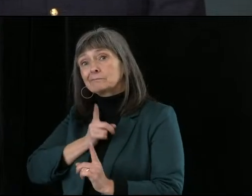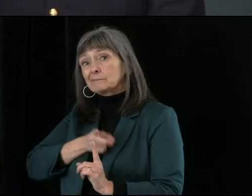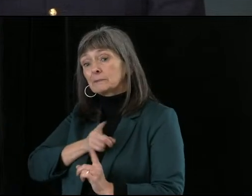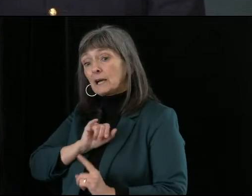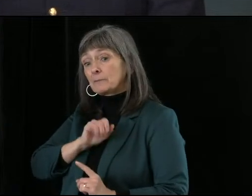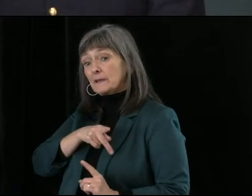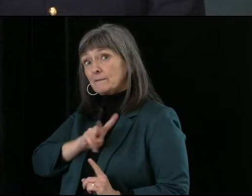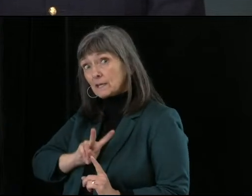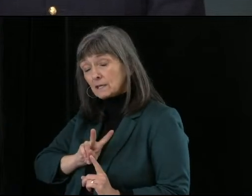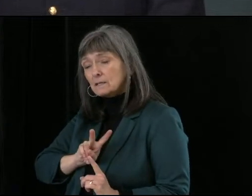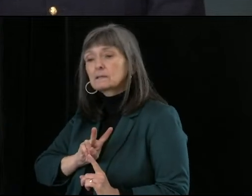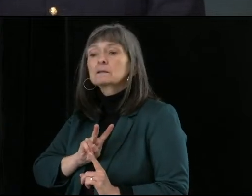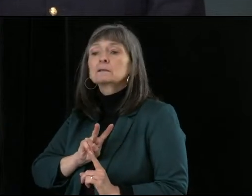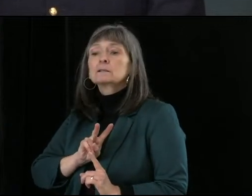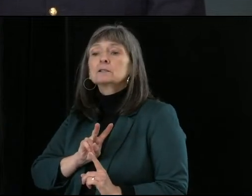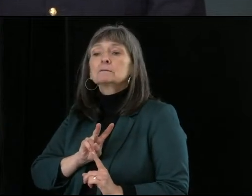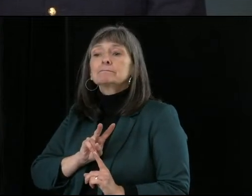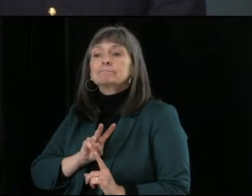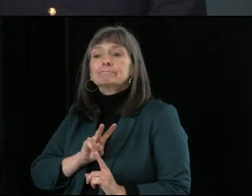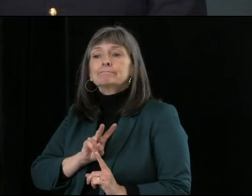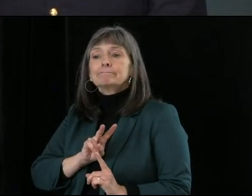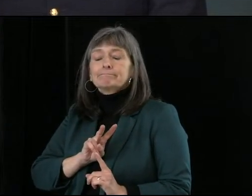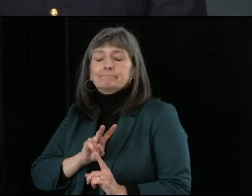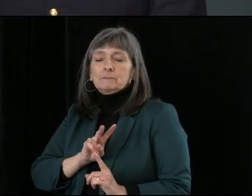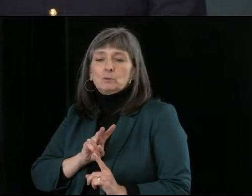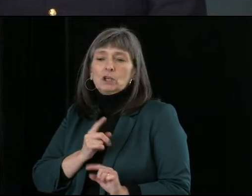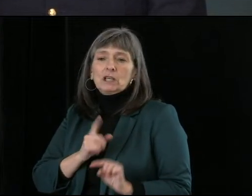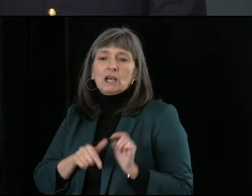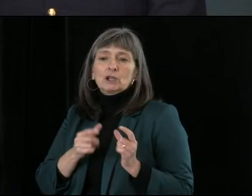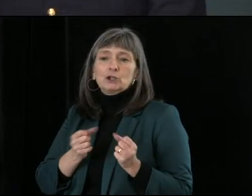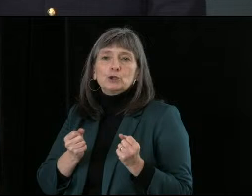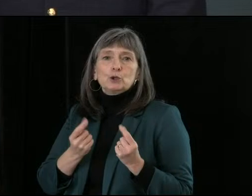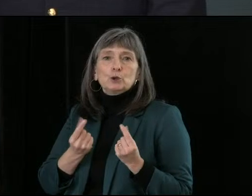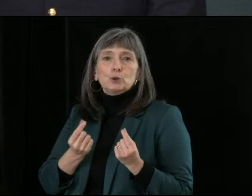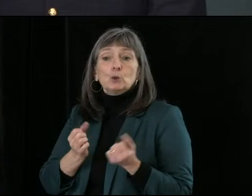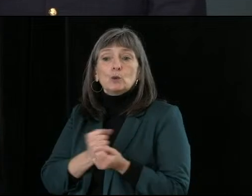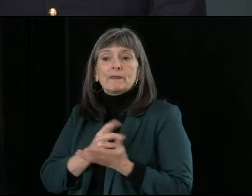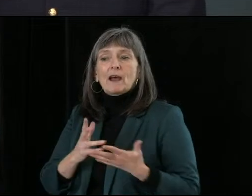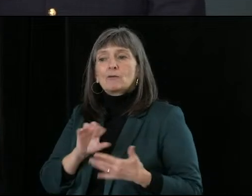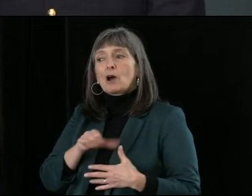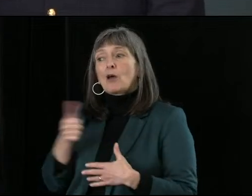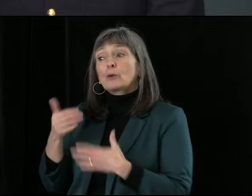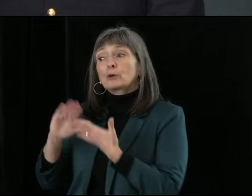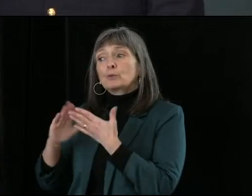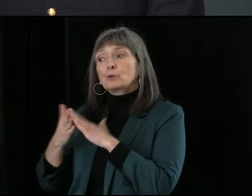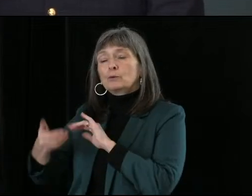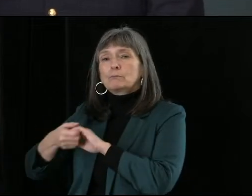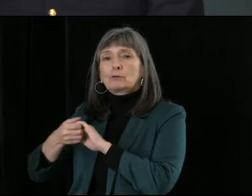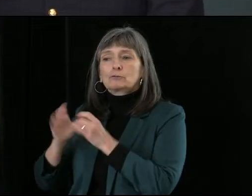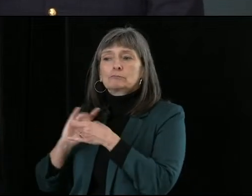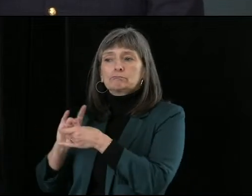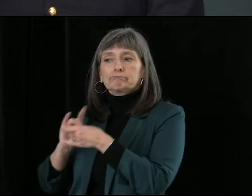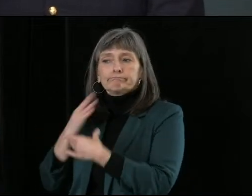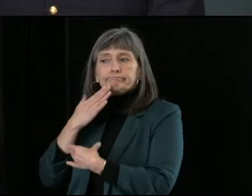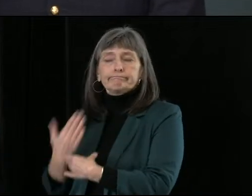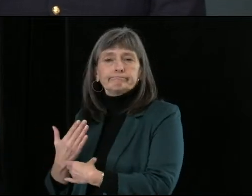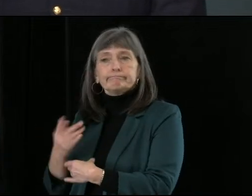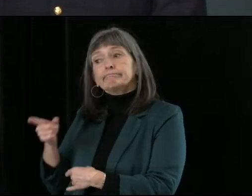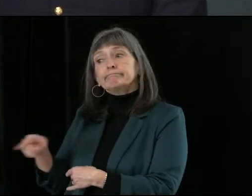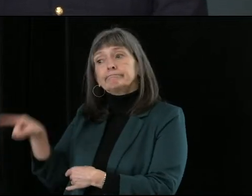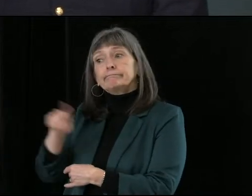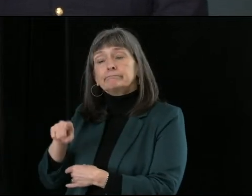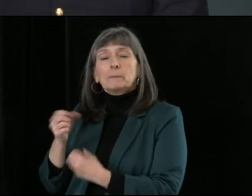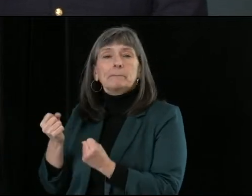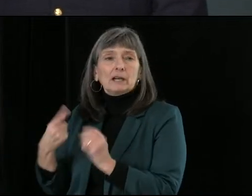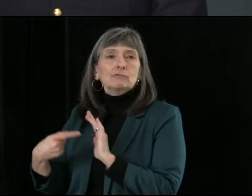area of intimate partner violence, would not be possible without the relationships we have with our community partners, many of whom